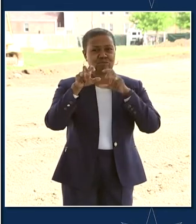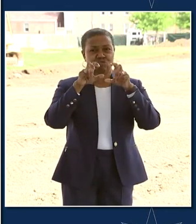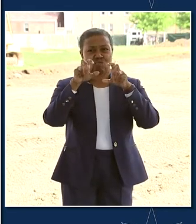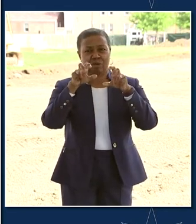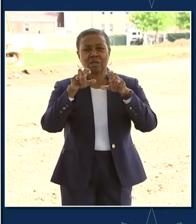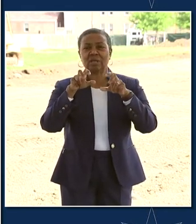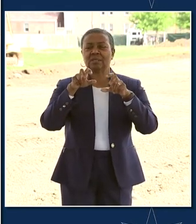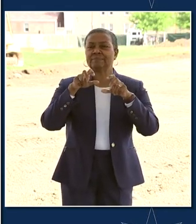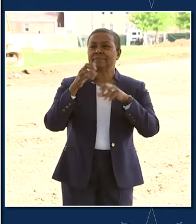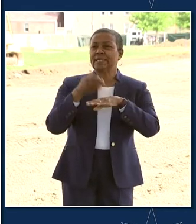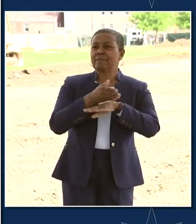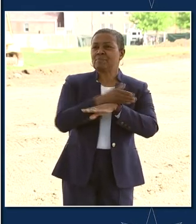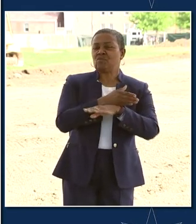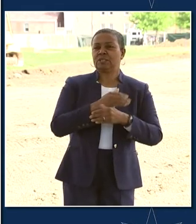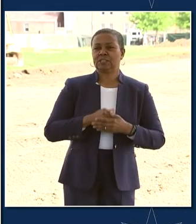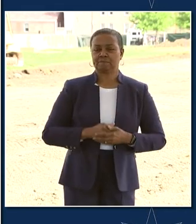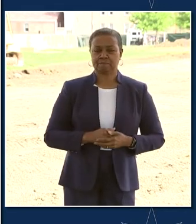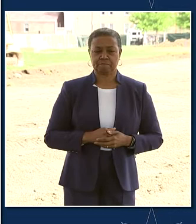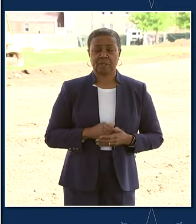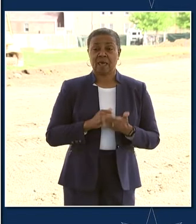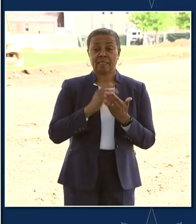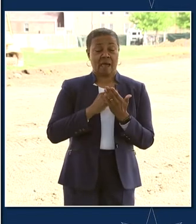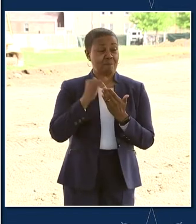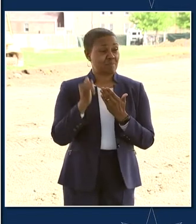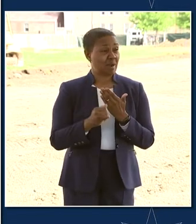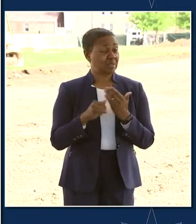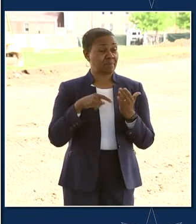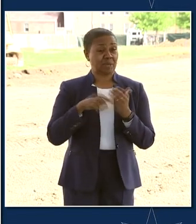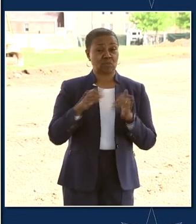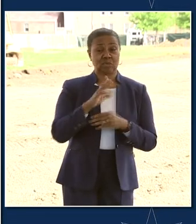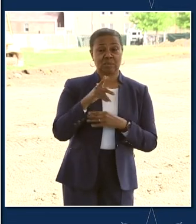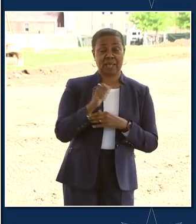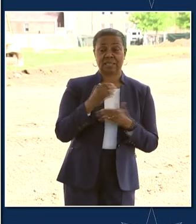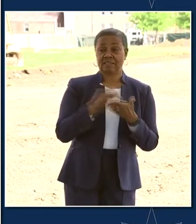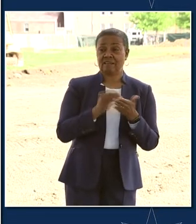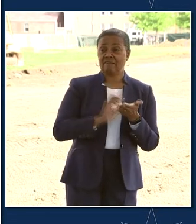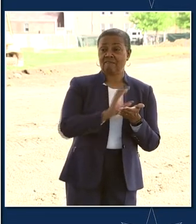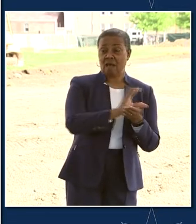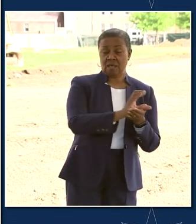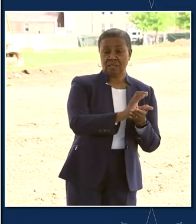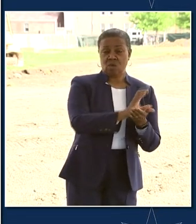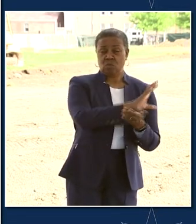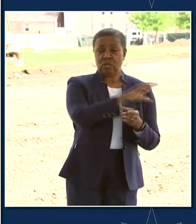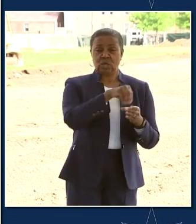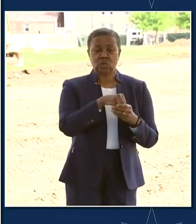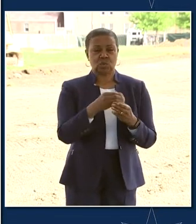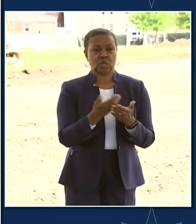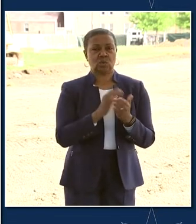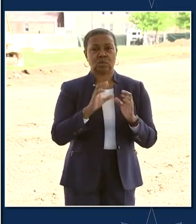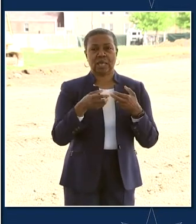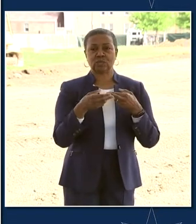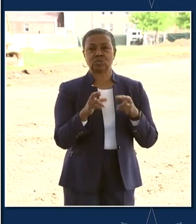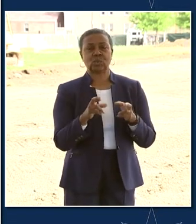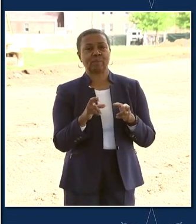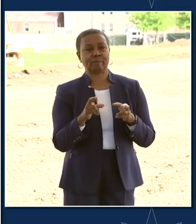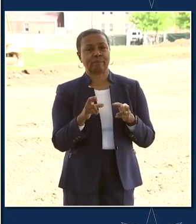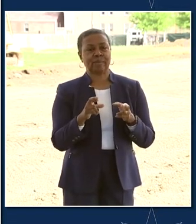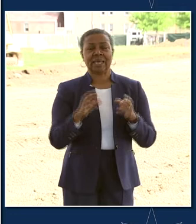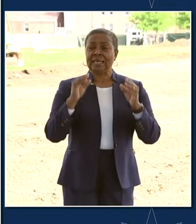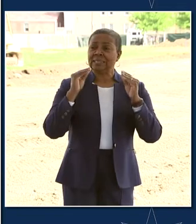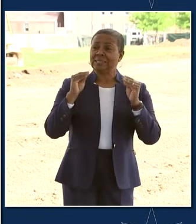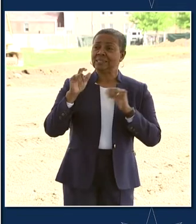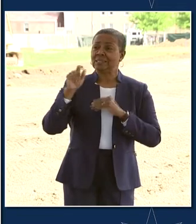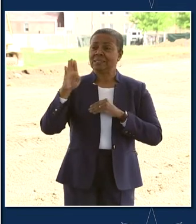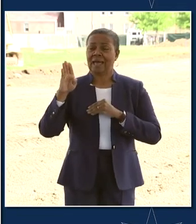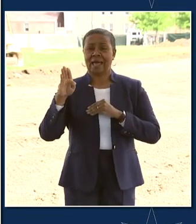infrastructure improvements. That project, paid through CPS capital funds, will include a new classroom, teaching